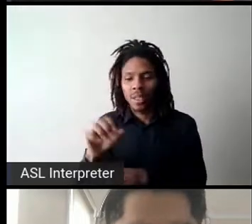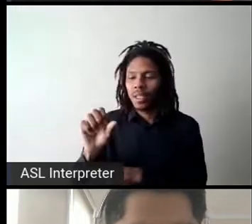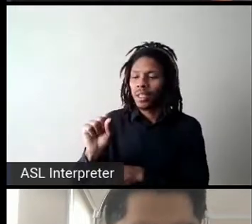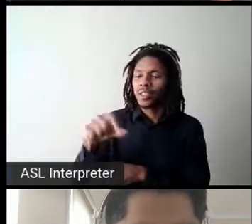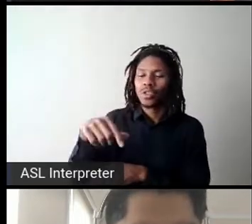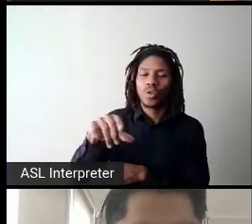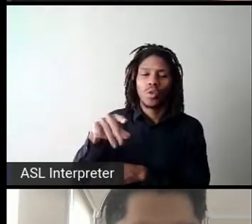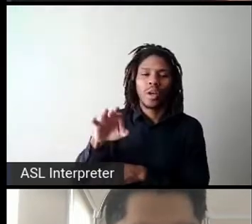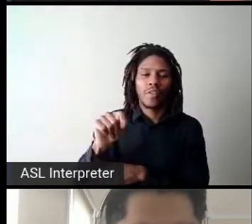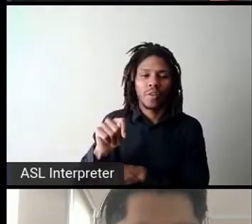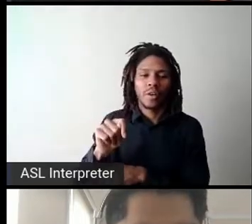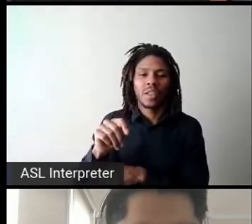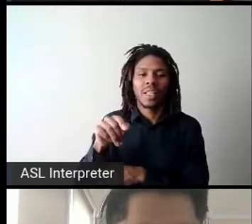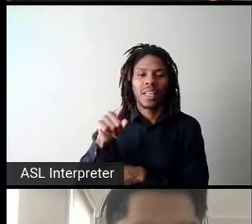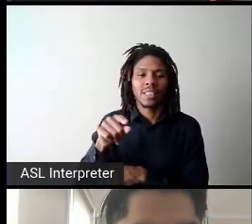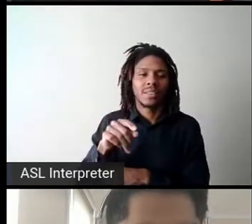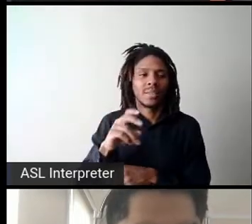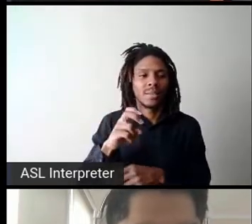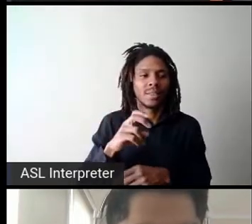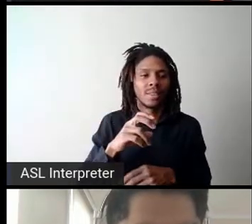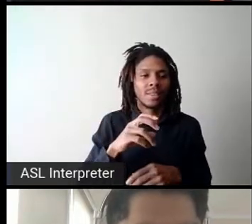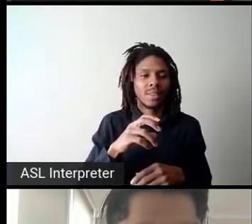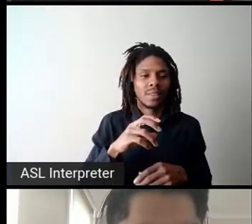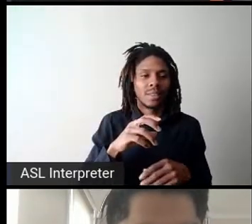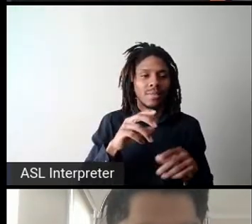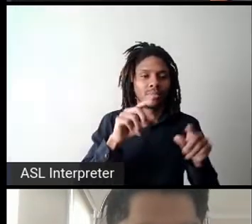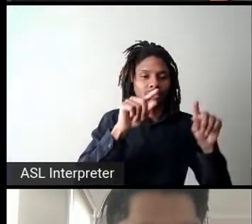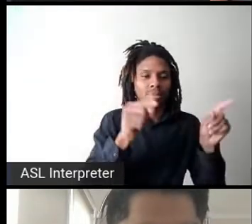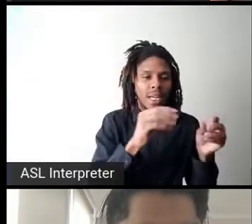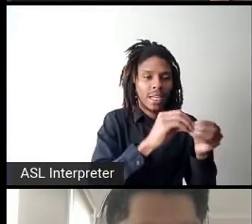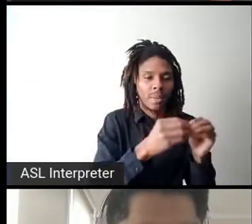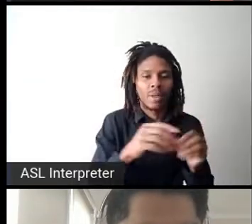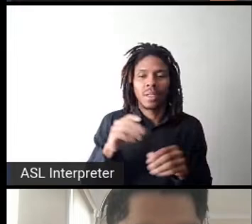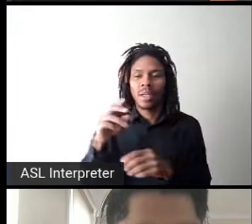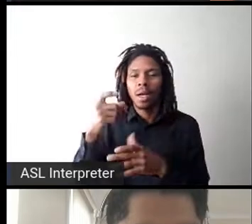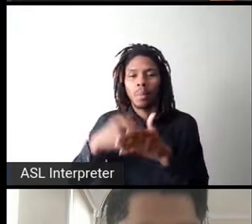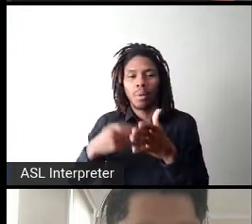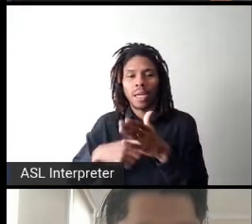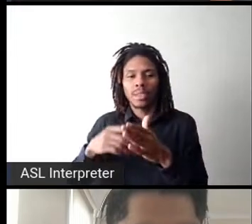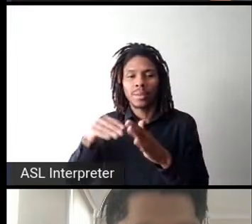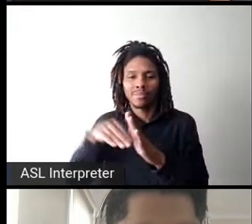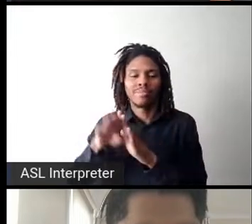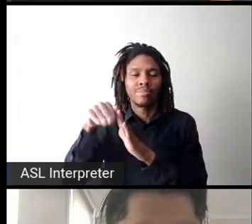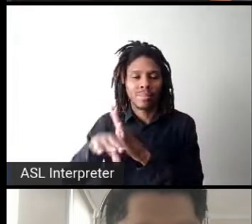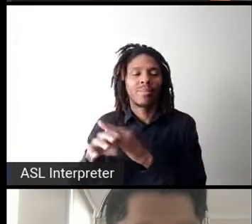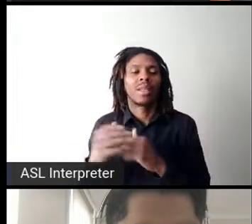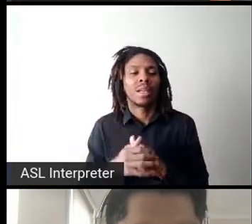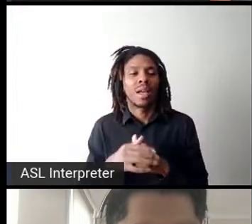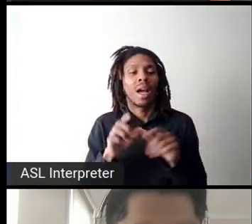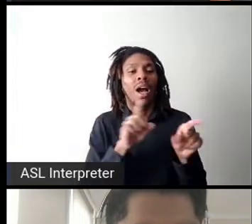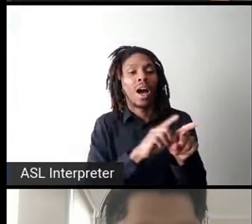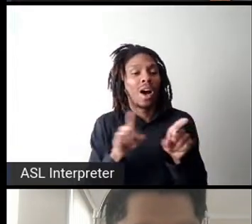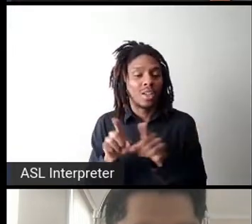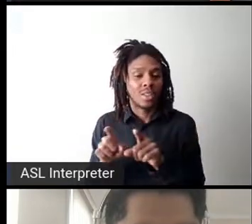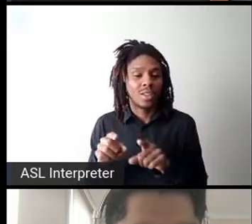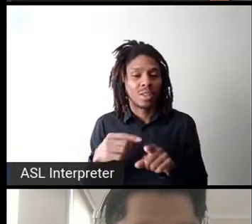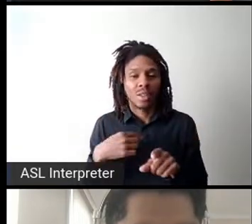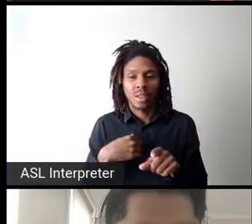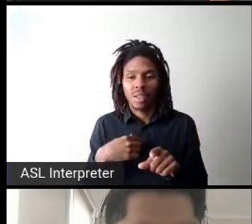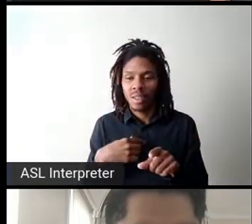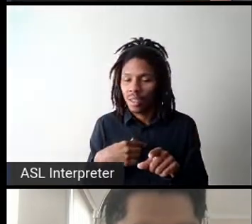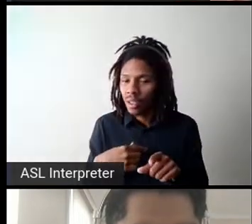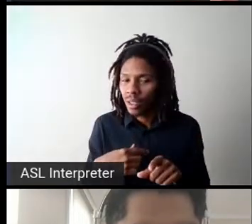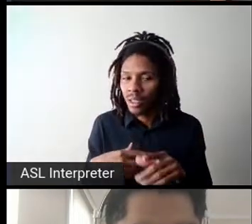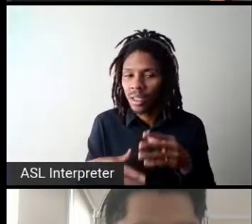and price might be a float, right? And then the other thing that we can do is we can just kind of keep going like this. We can add, like, for instance,